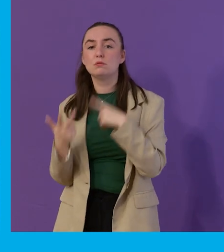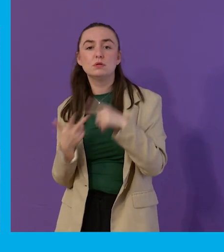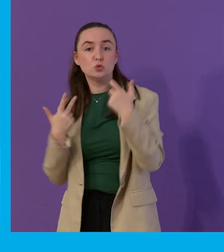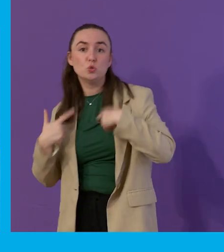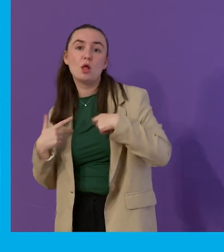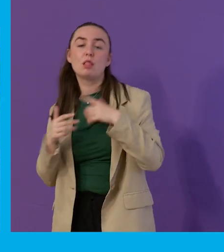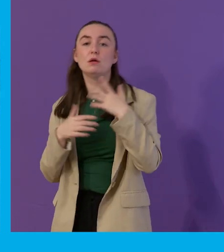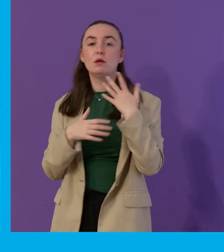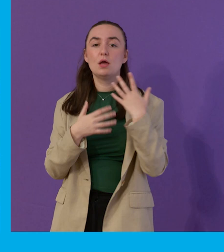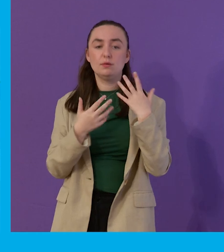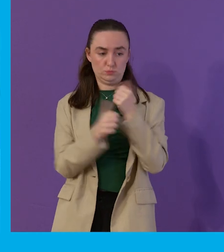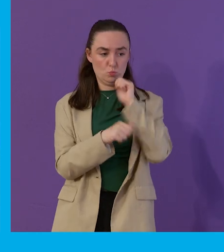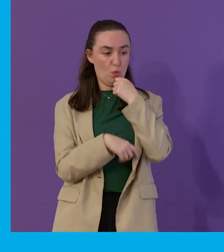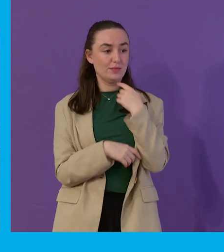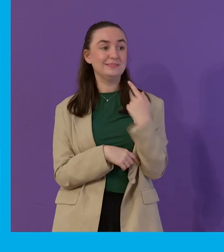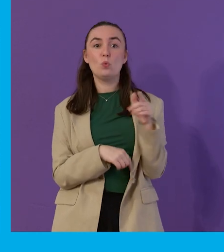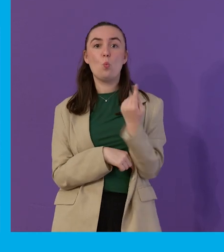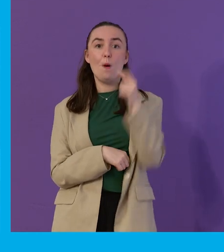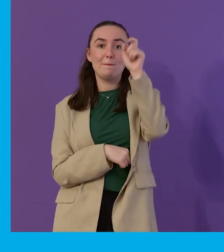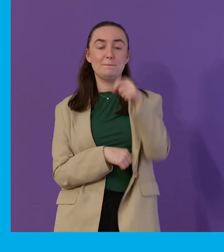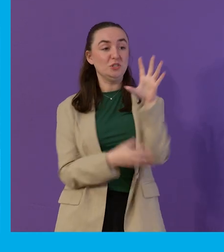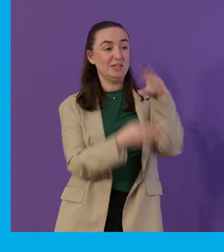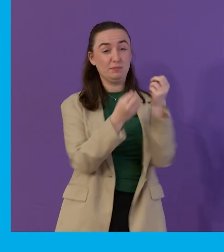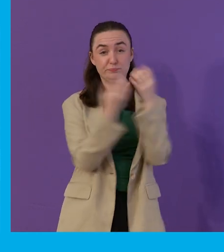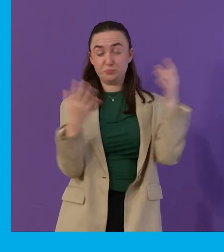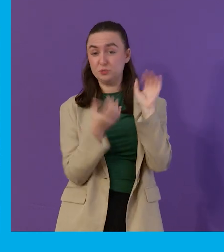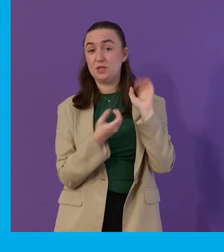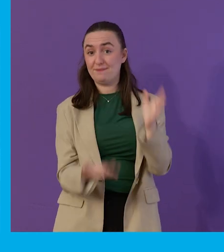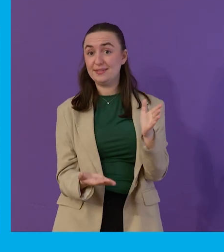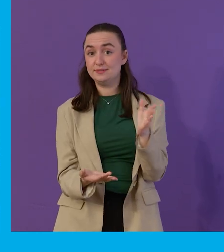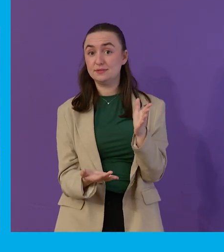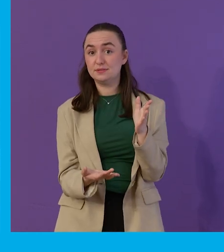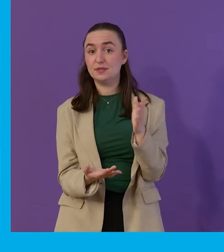there is over the last few decades, there has been a real sharp uptick in